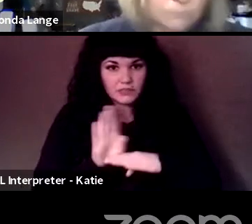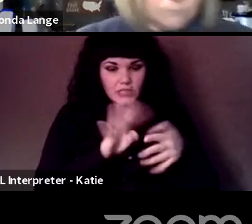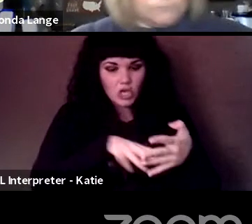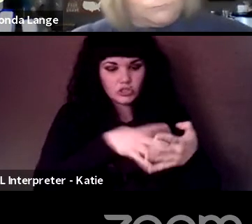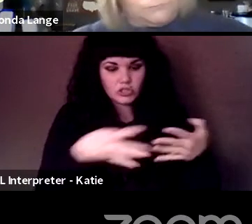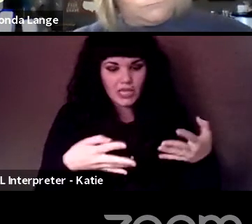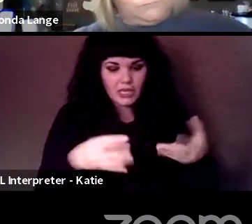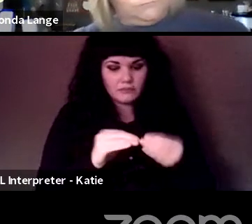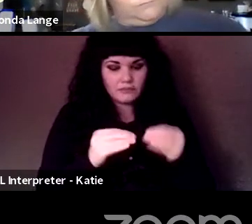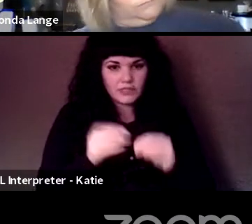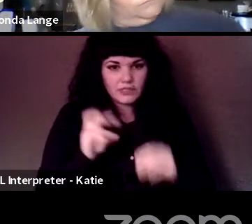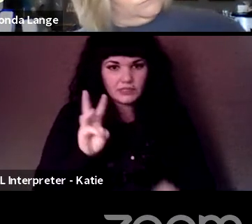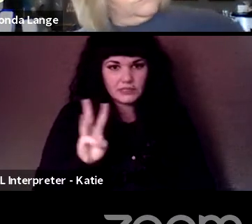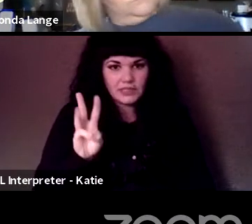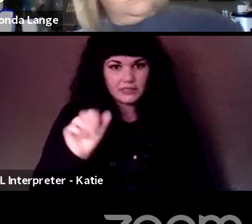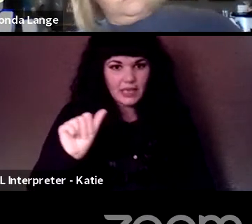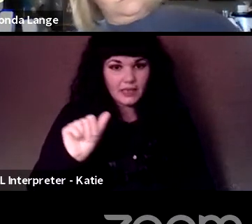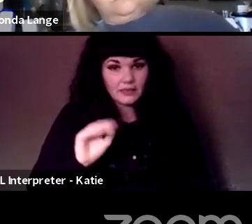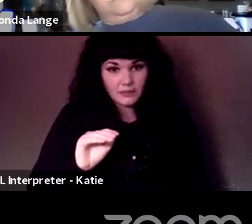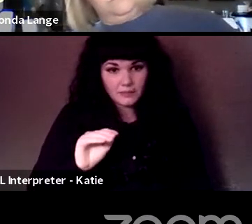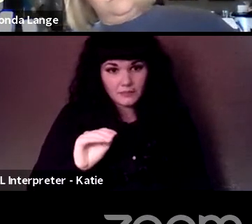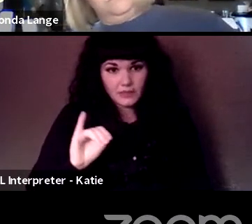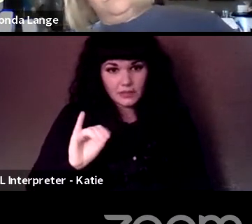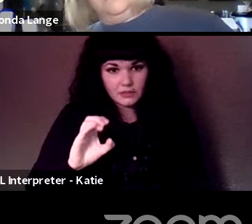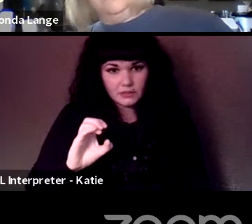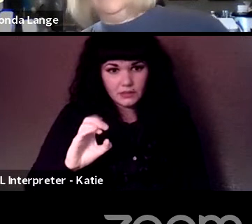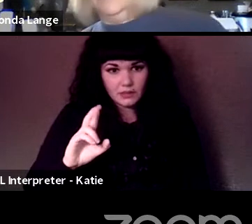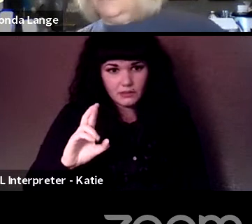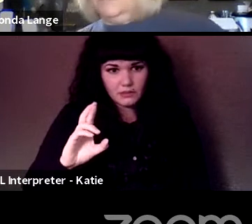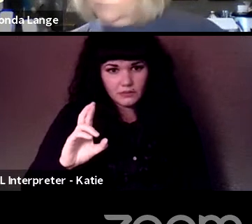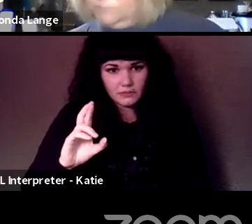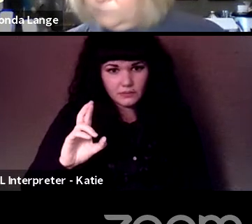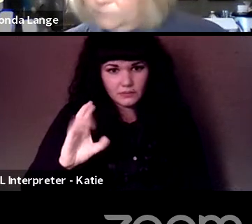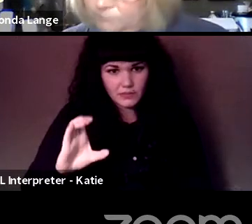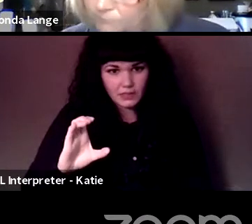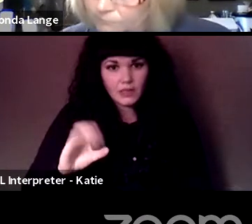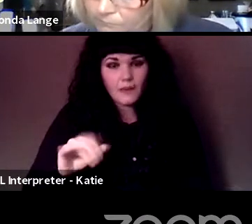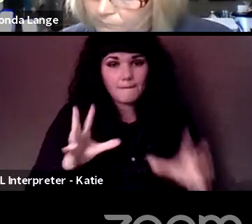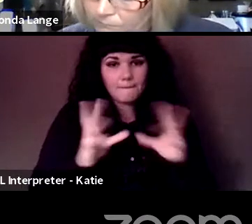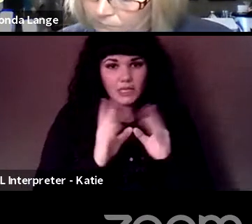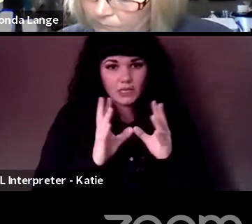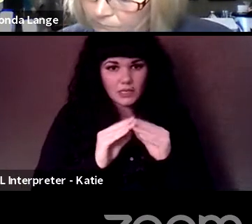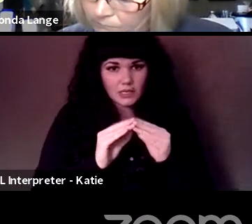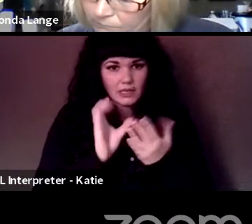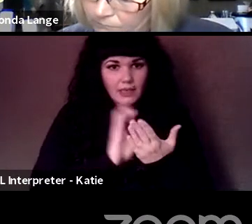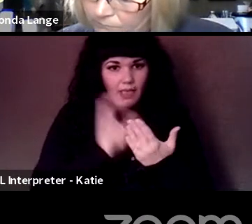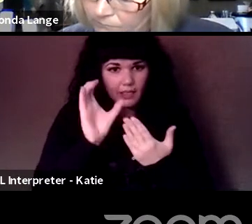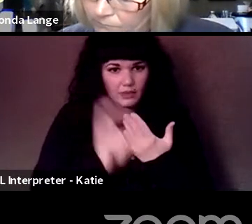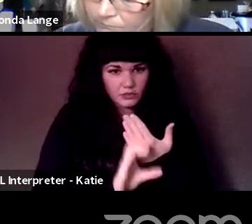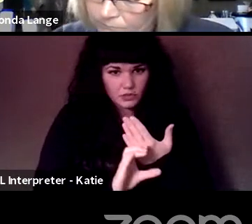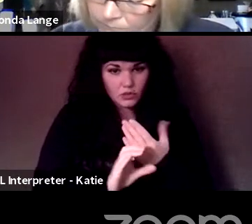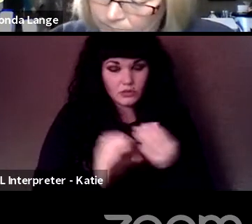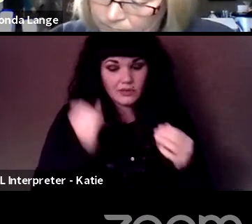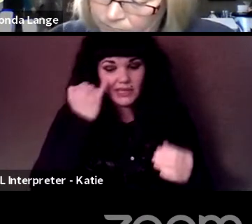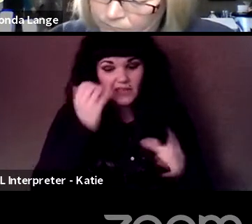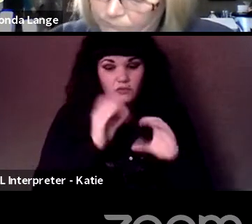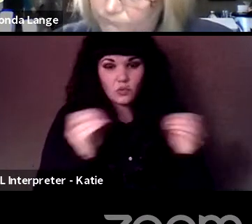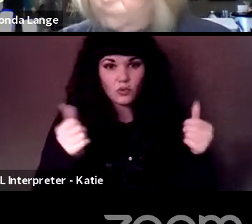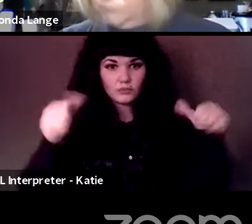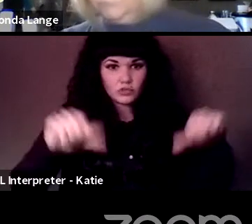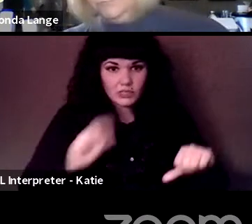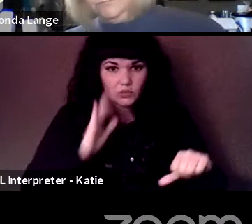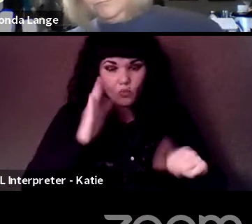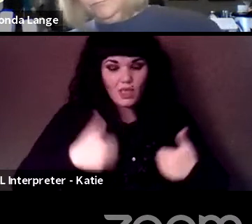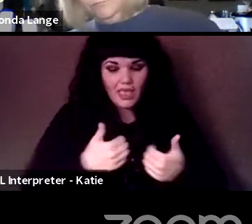is the MICRC meeting calendar. Without objection, we'll have Executive Director Hammersmith